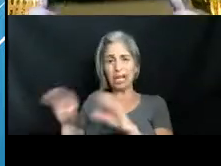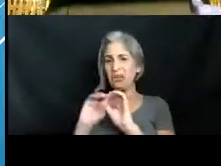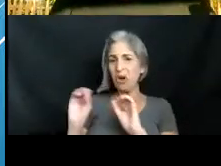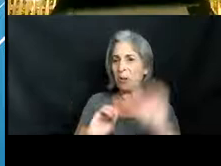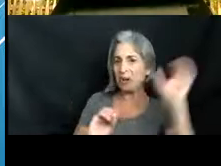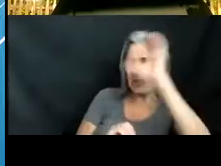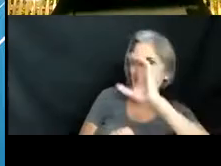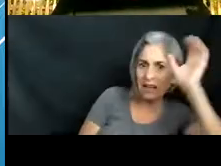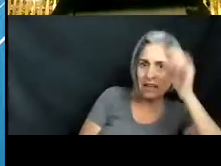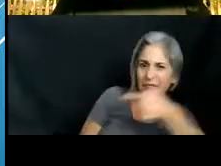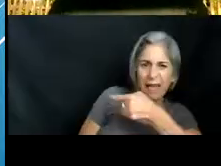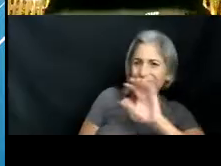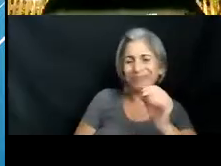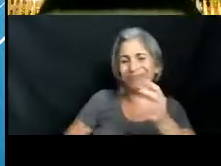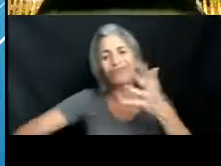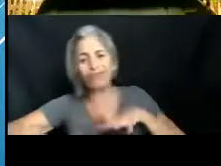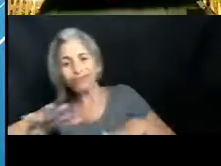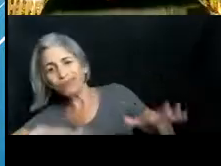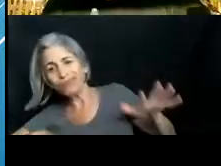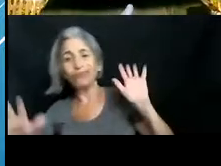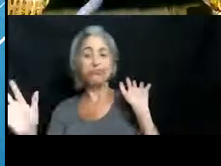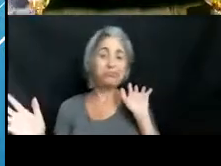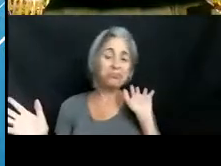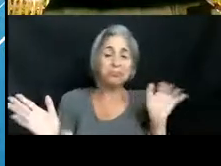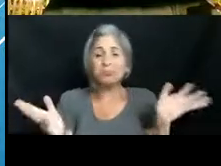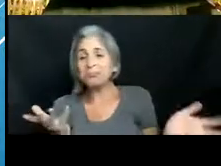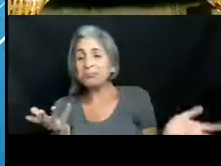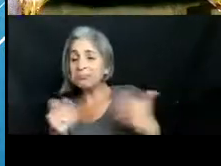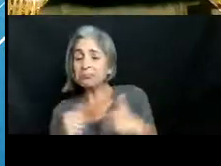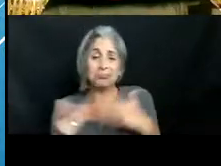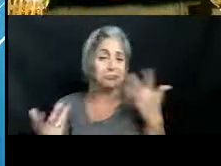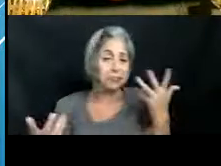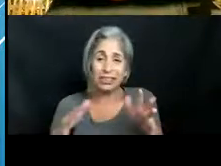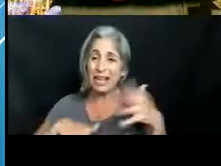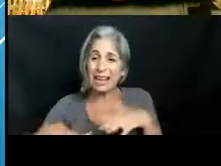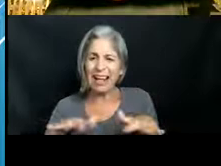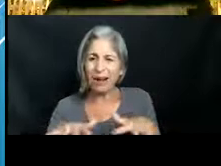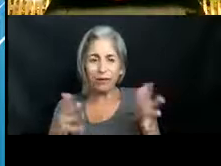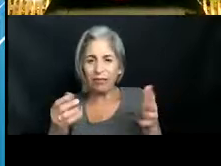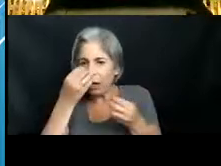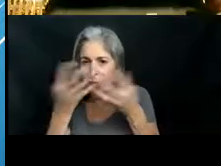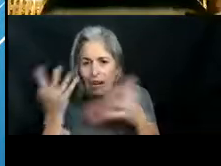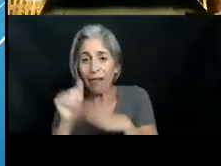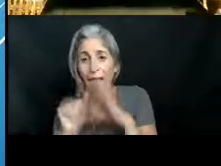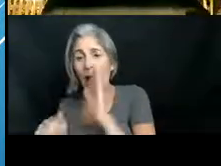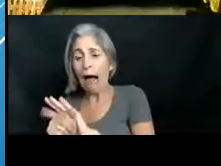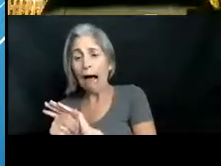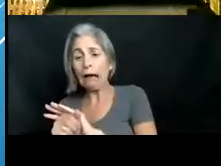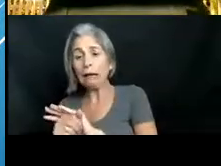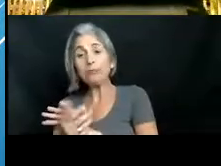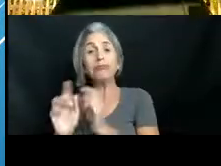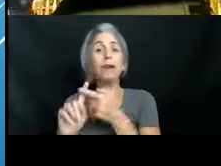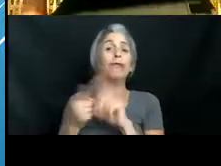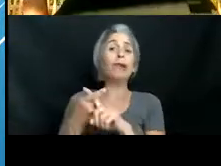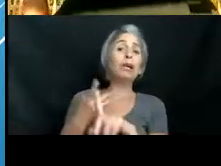So they're just hanging out there, and then all of a sudden they're like, oh, I wonder where Jeff went, and they don't even try to swim away. They don't even try to hide. They just go, oh, my friend's gone.